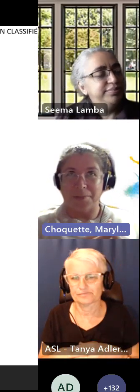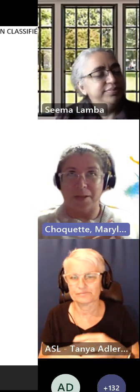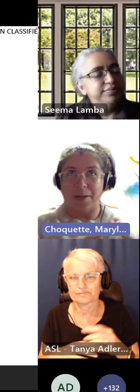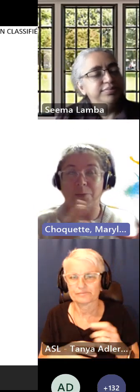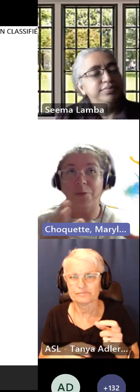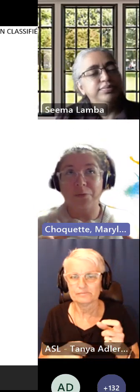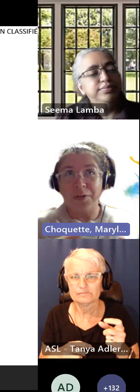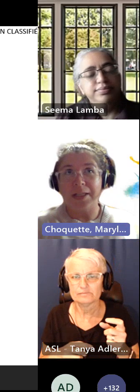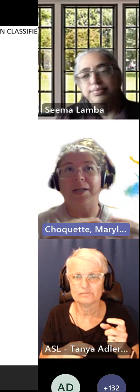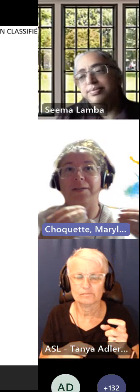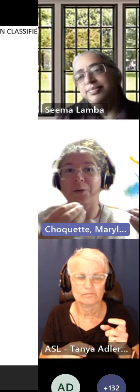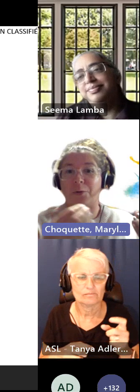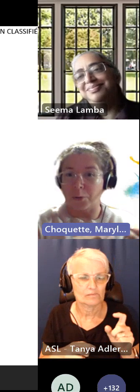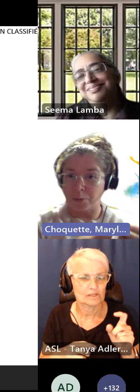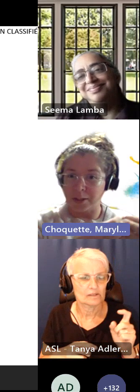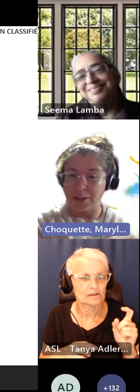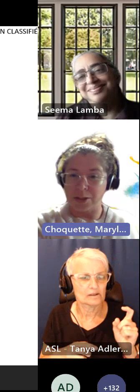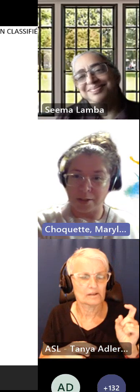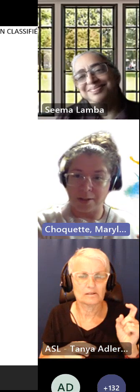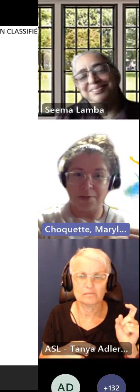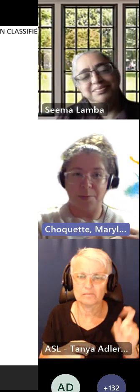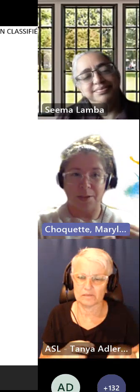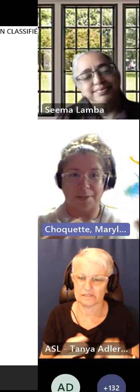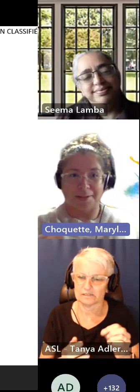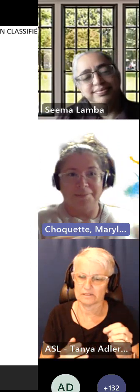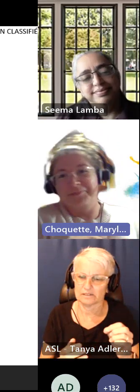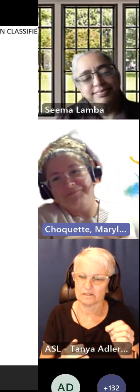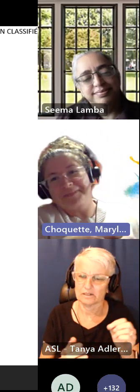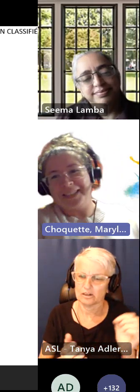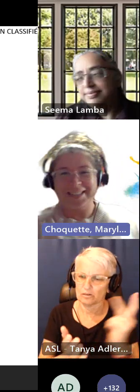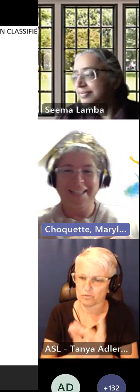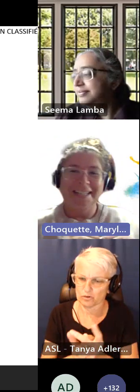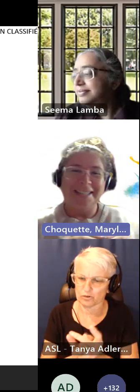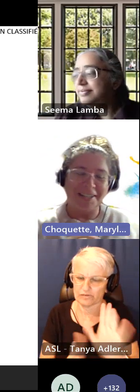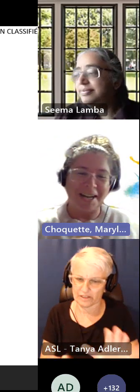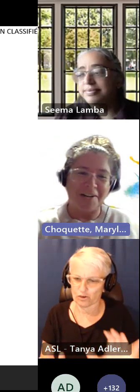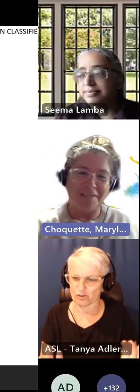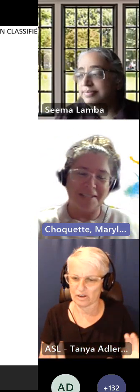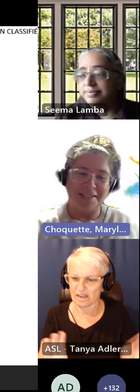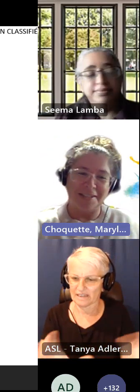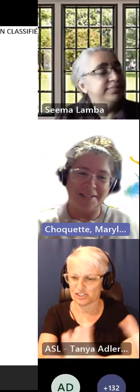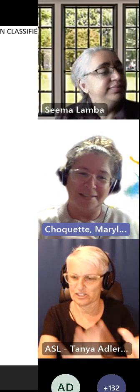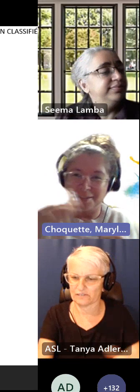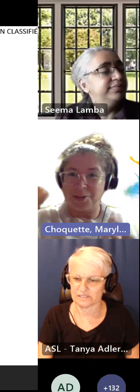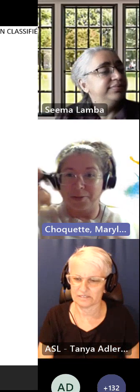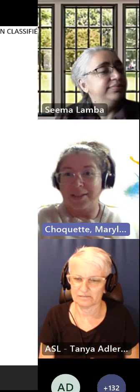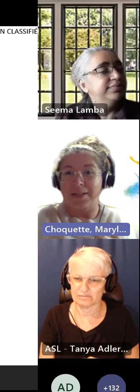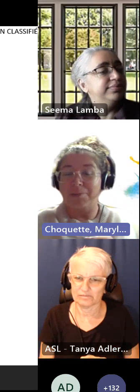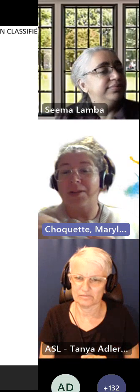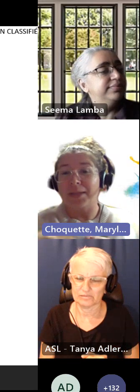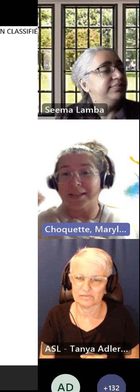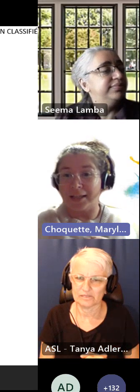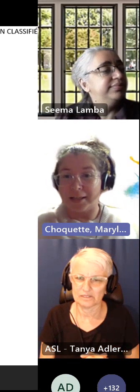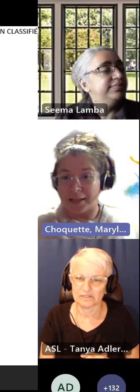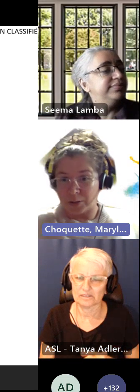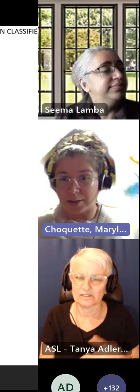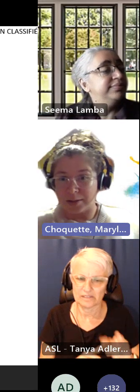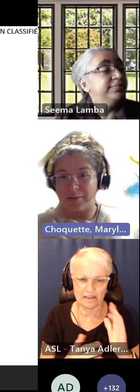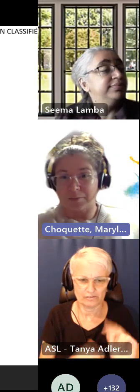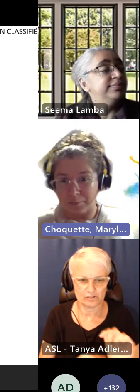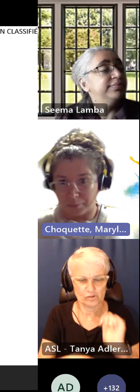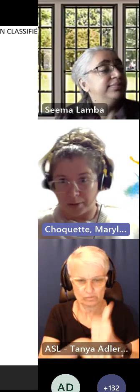be approving their own initiatives, because they'll have to implement